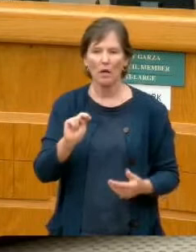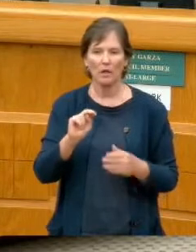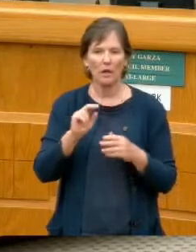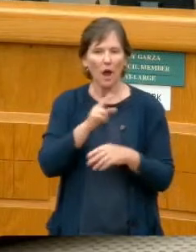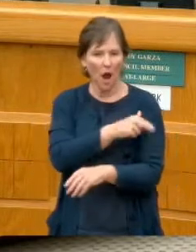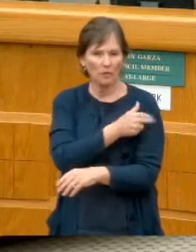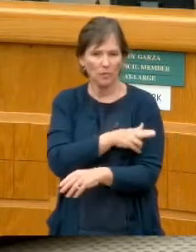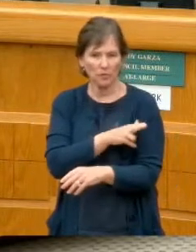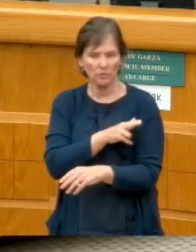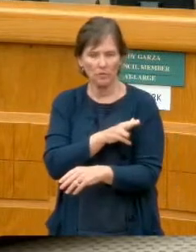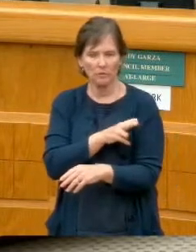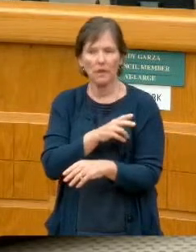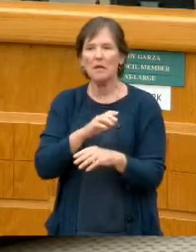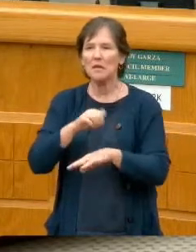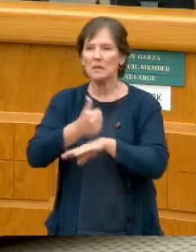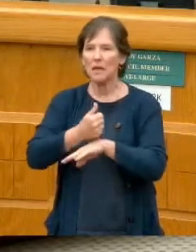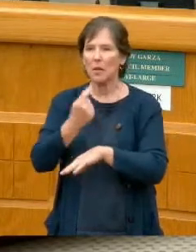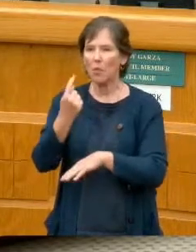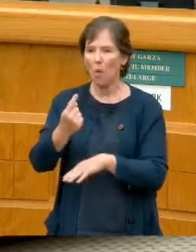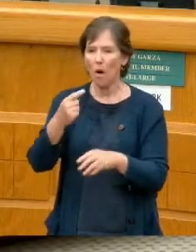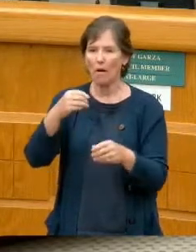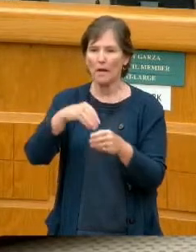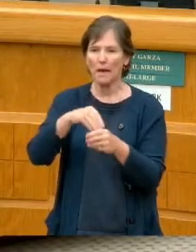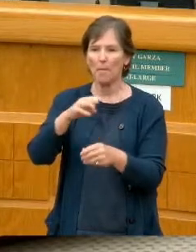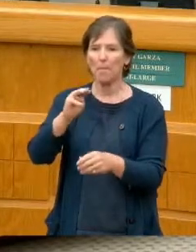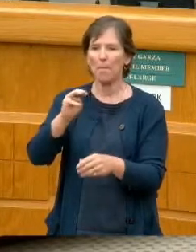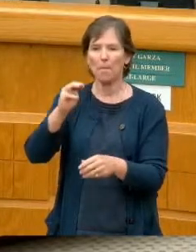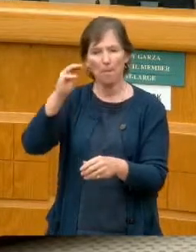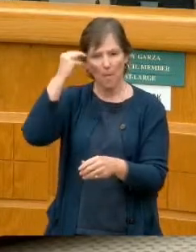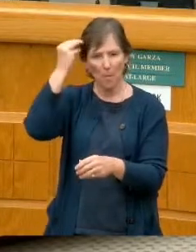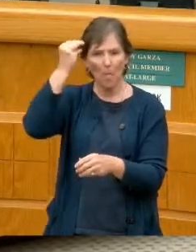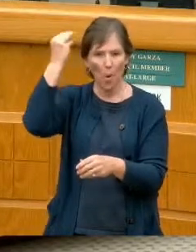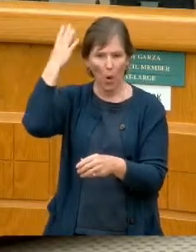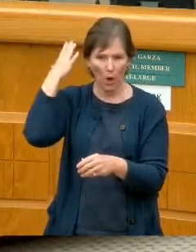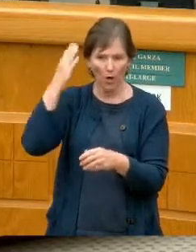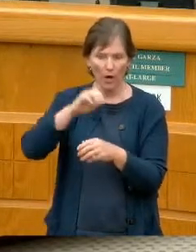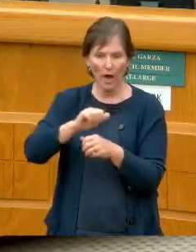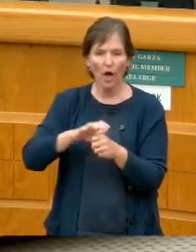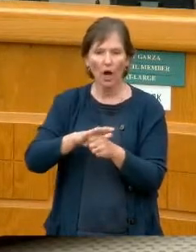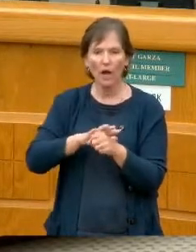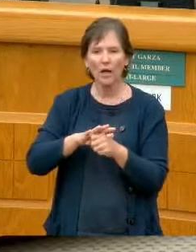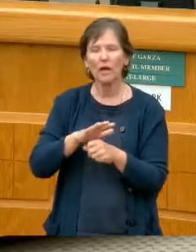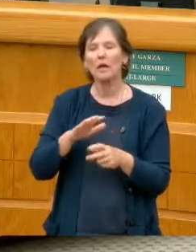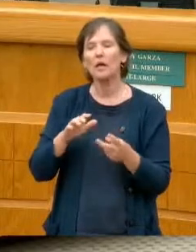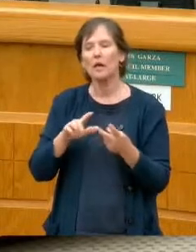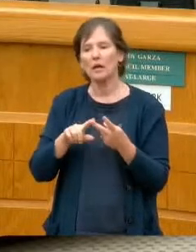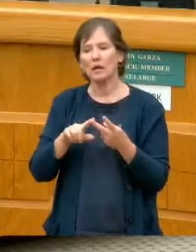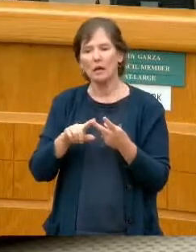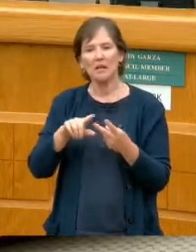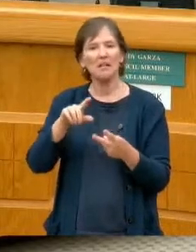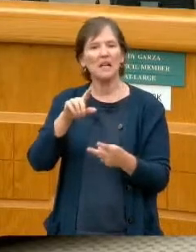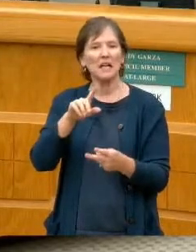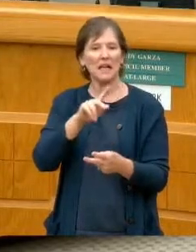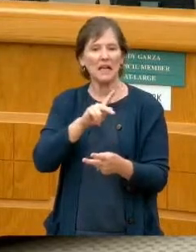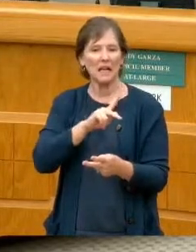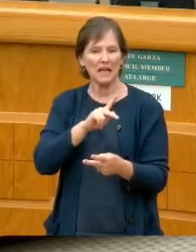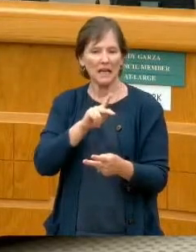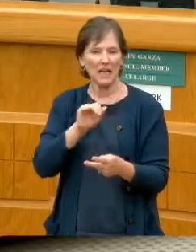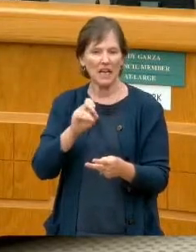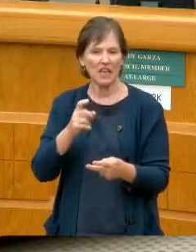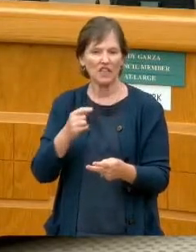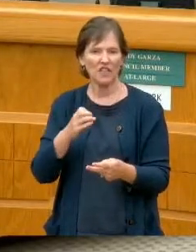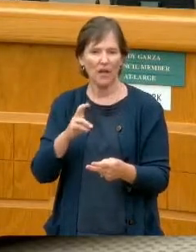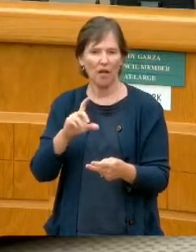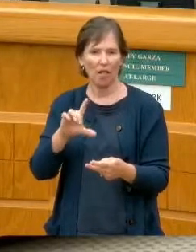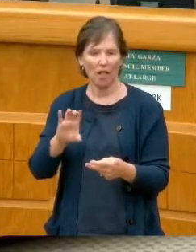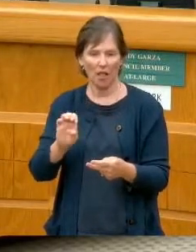Memorial Facility, Christus Spawn Memorial. There was also one at Christus Clayburgh in Kingsville, another in Christus Jim Wells